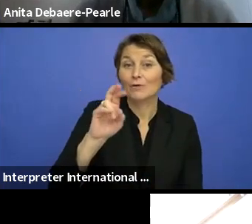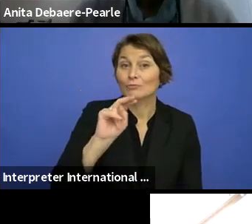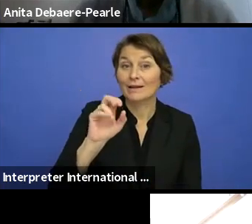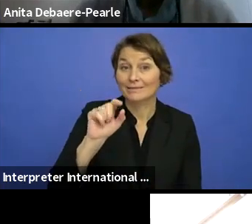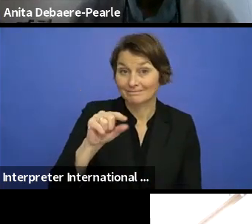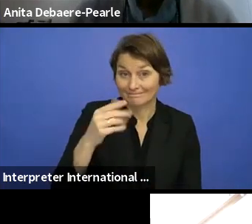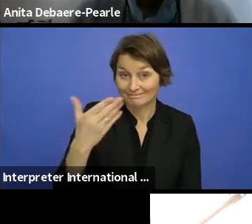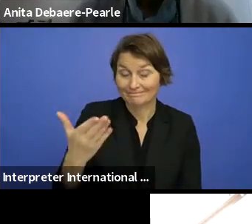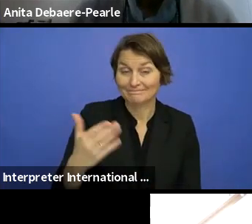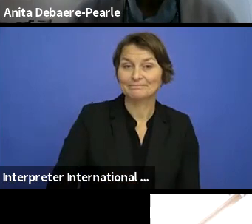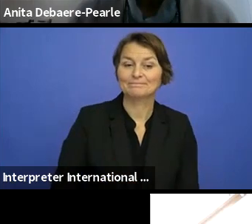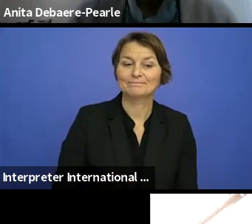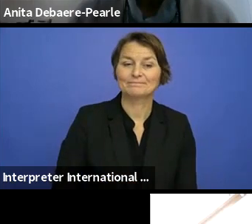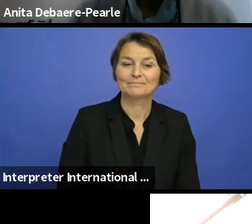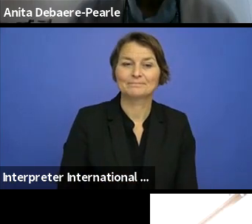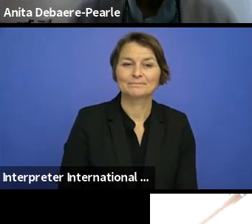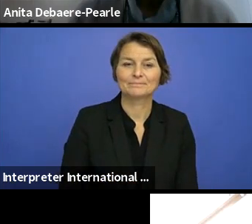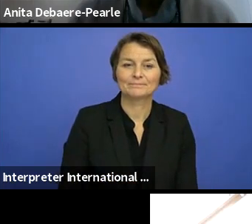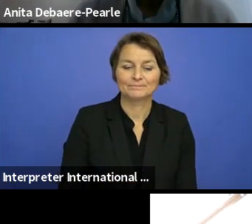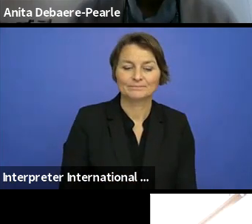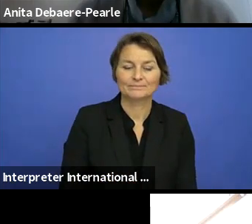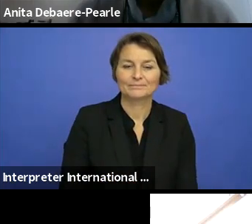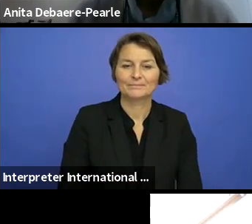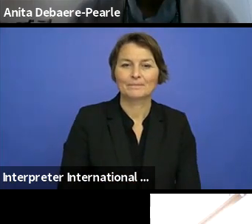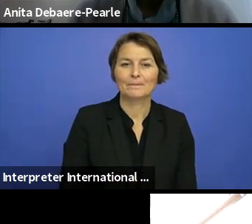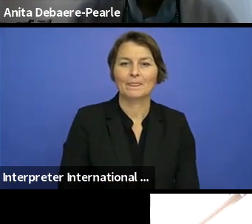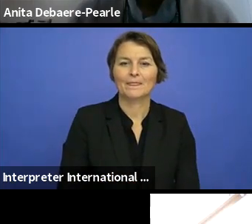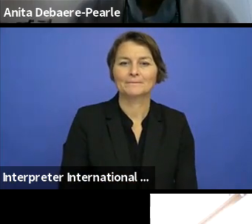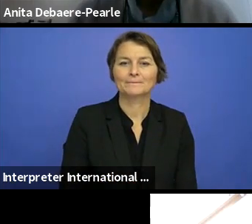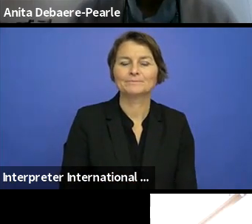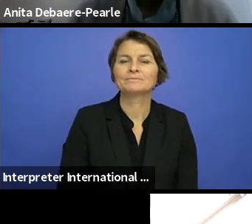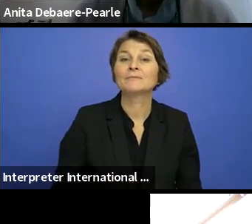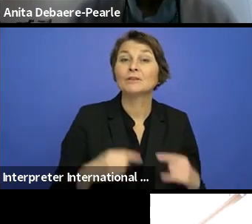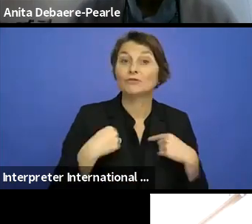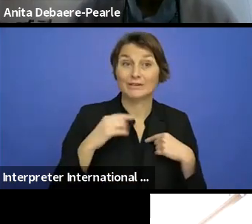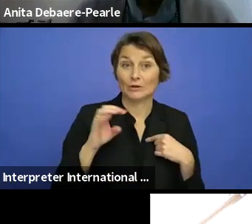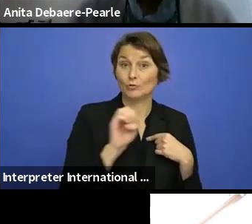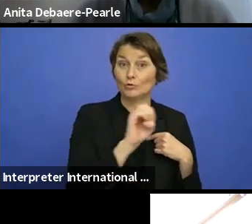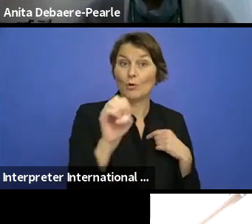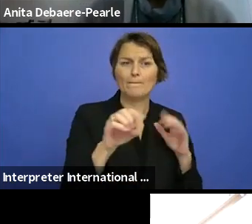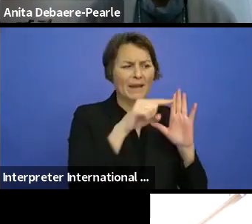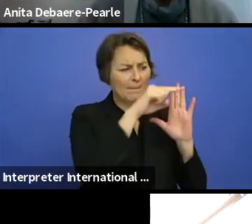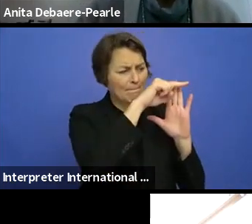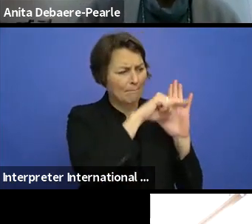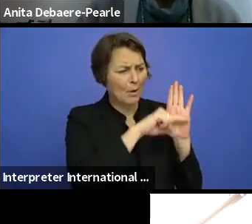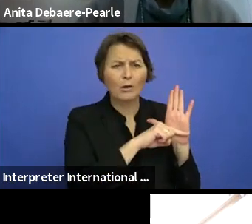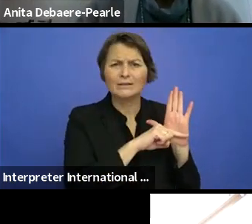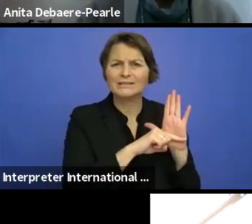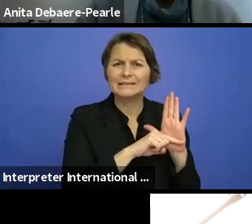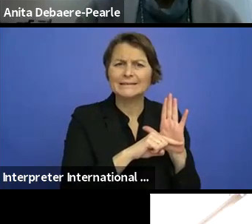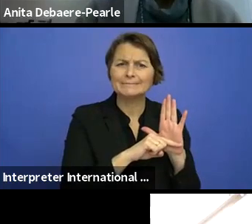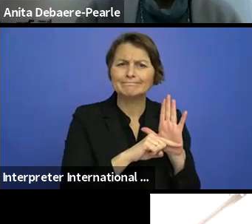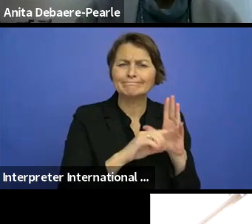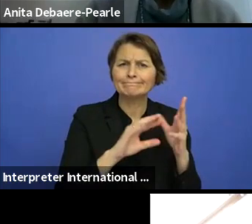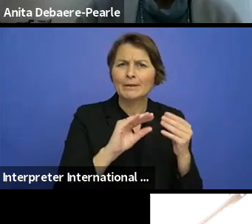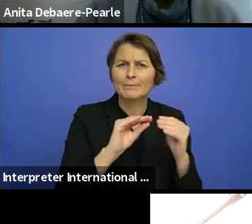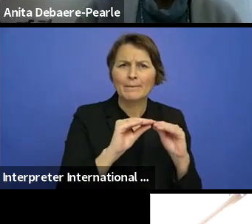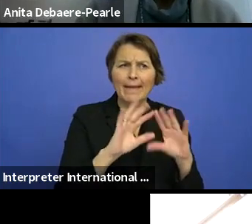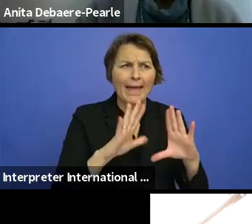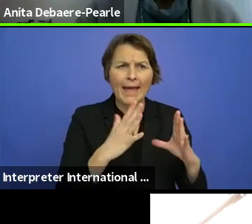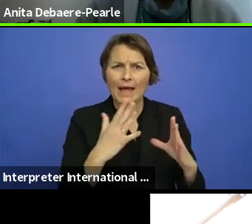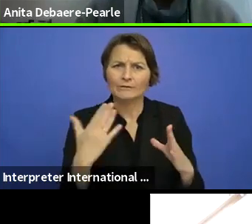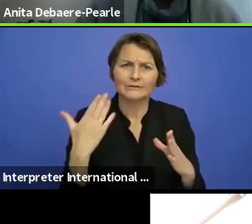it's difficult to intervene in the European policies, but we have, in the recovery